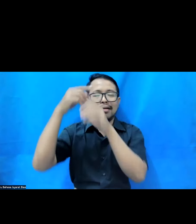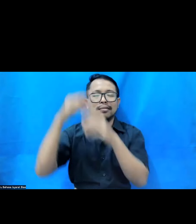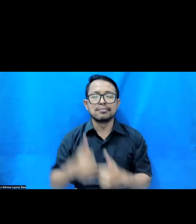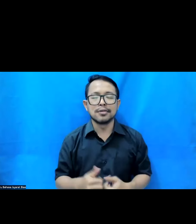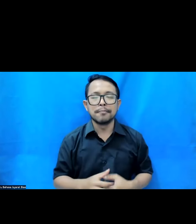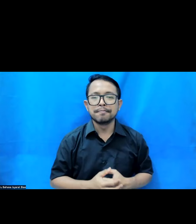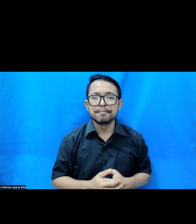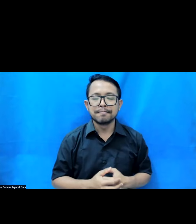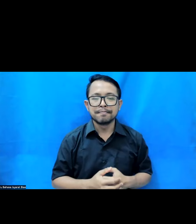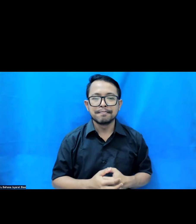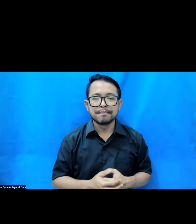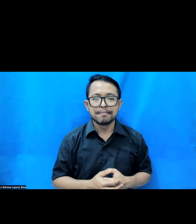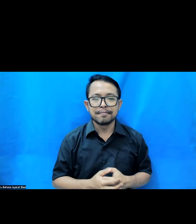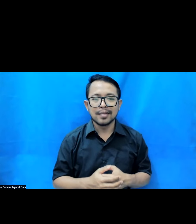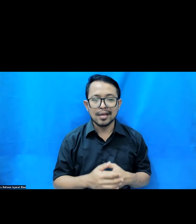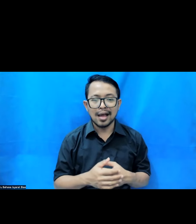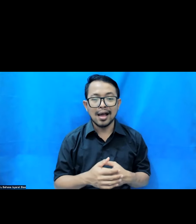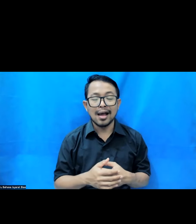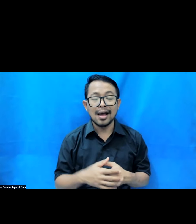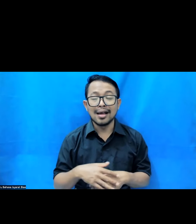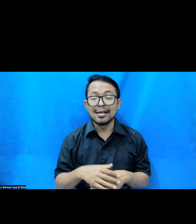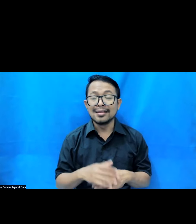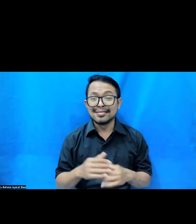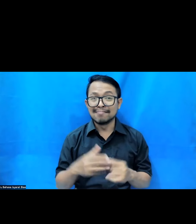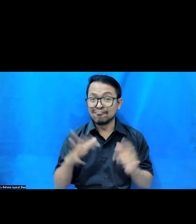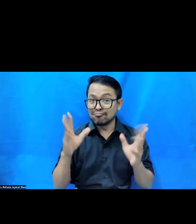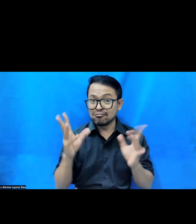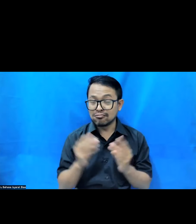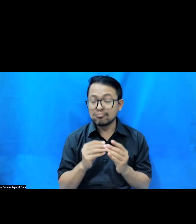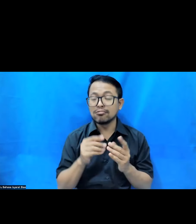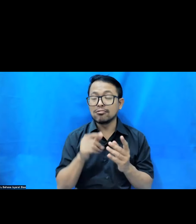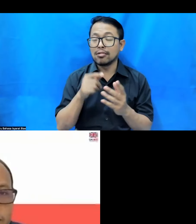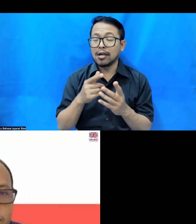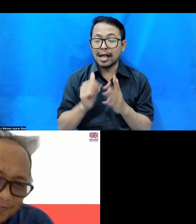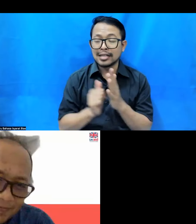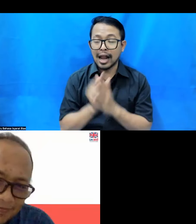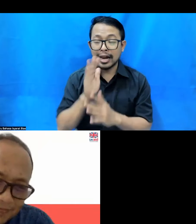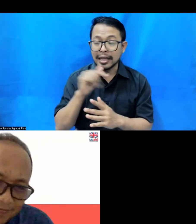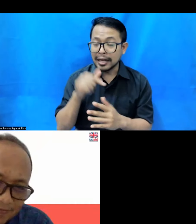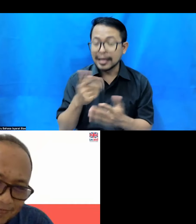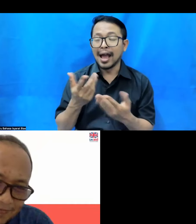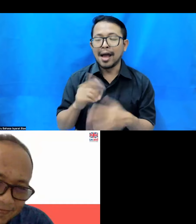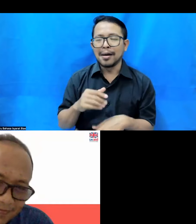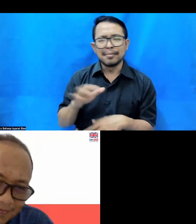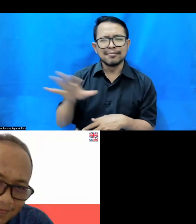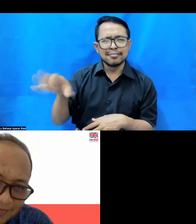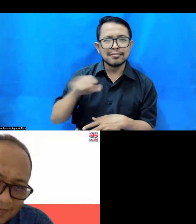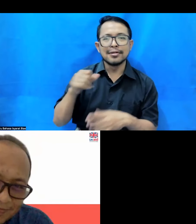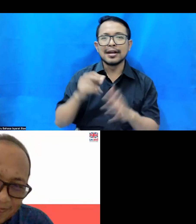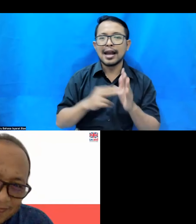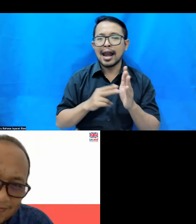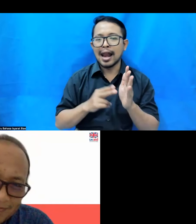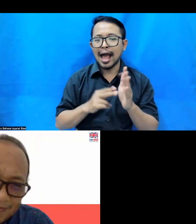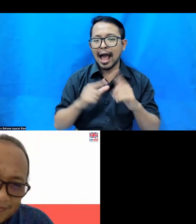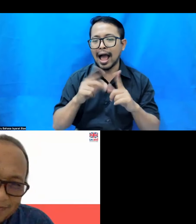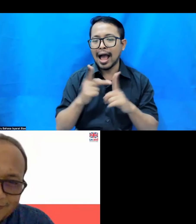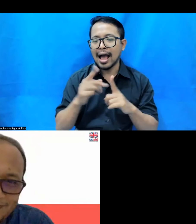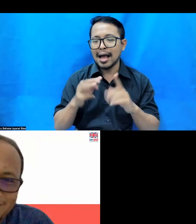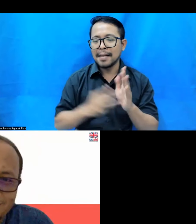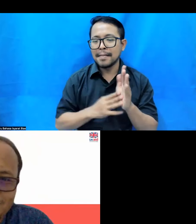from today's session. Now, to conclude the event, I would like to invite Mr. Ahmad